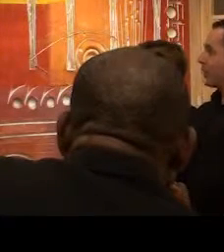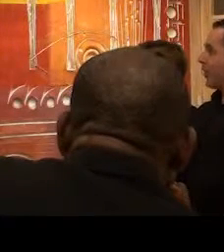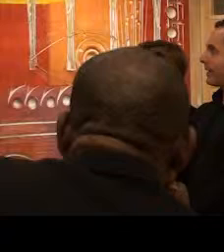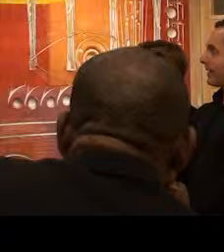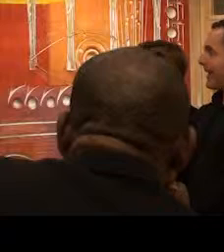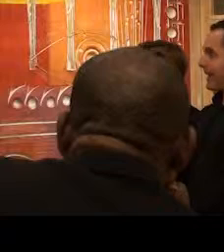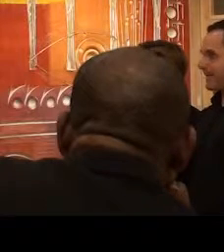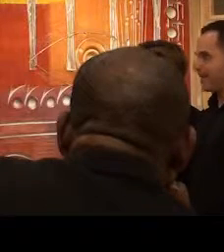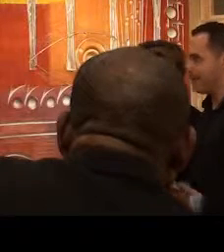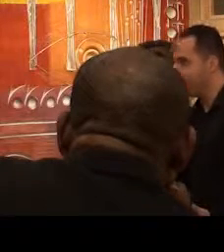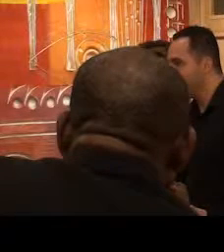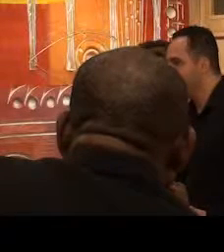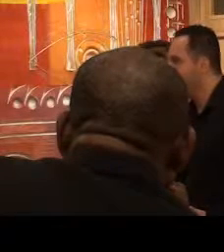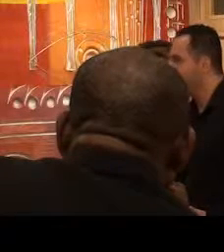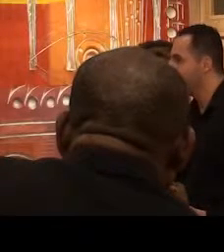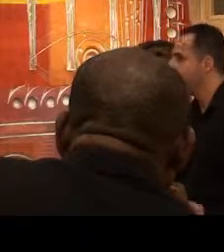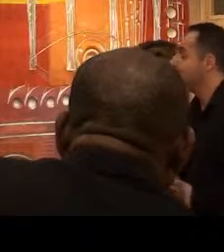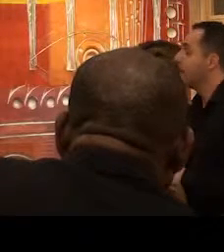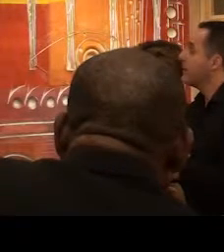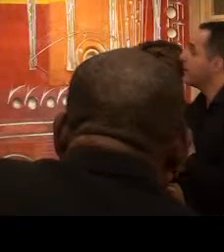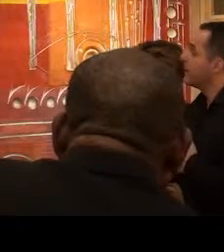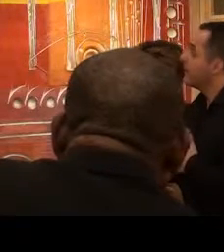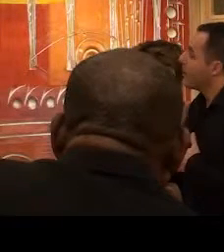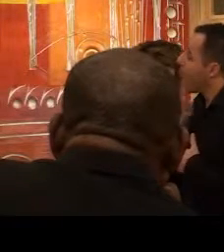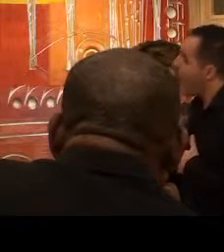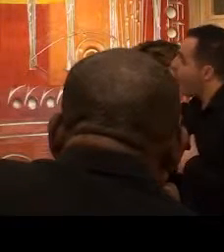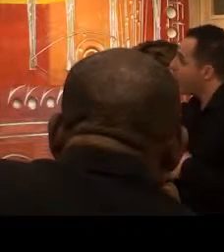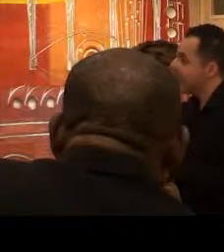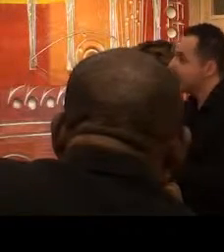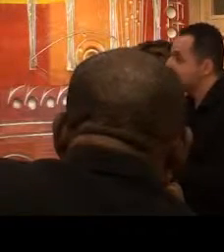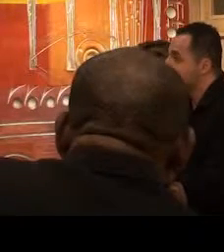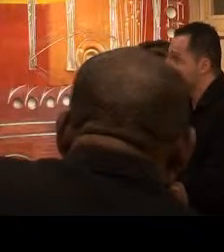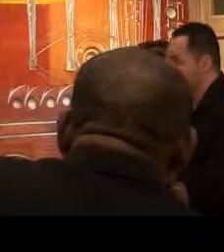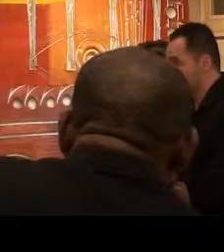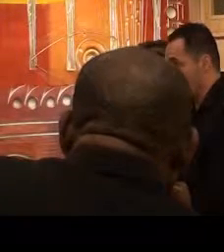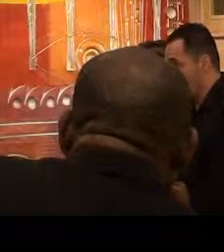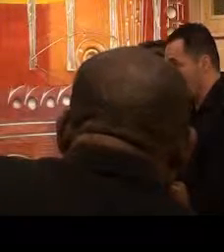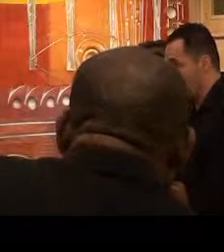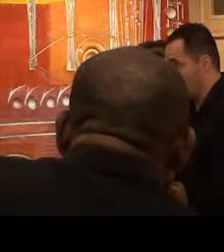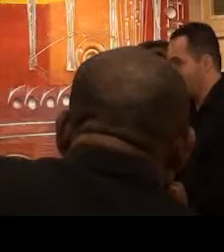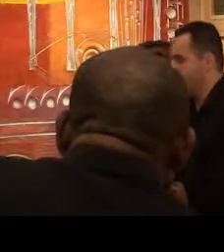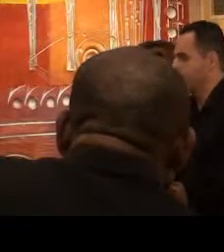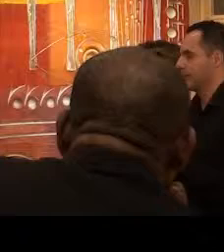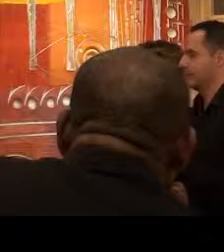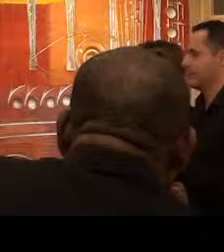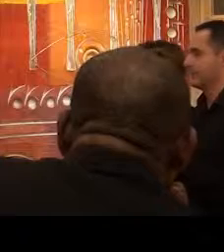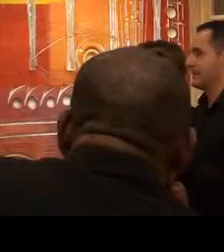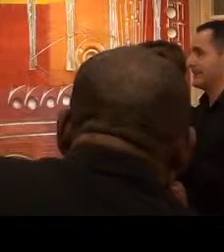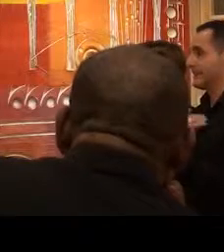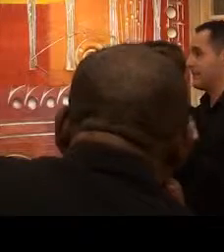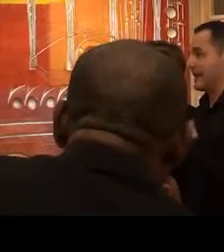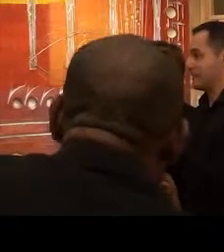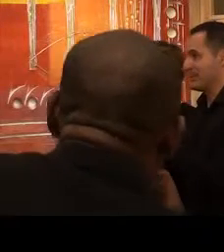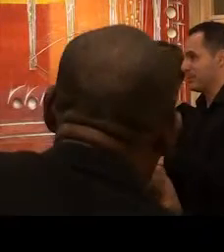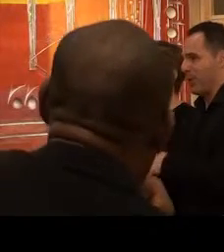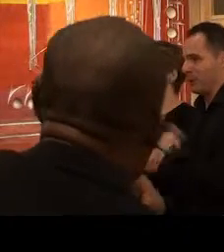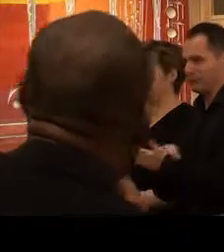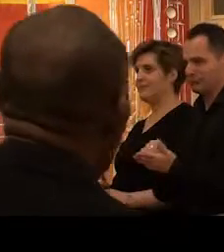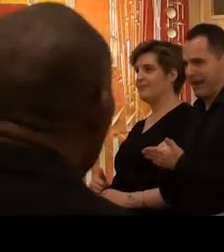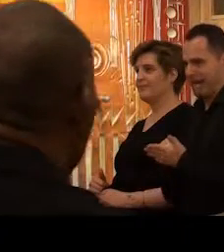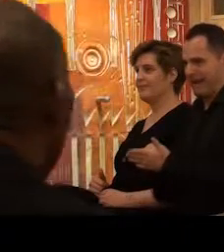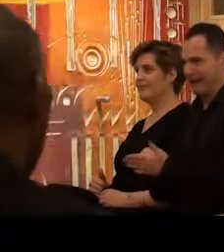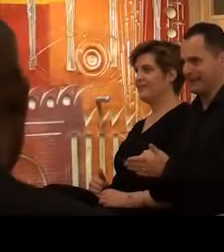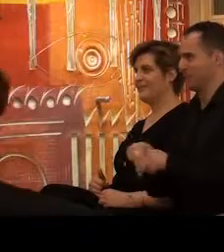And this will not always work. There's no toolkit that you can have that says first write your letter to a dog and then get your dog to come and visit. But in